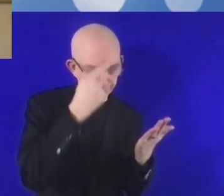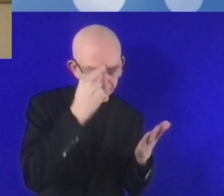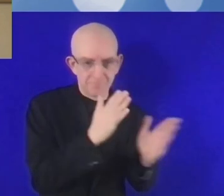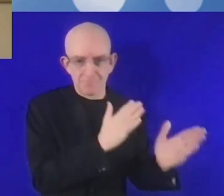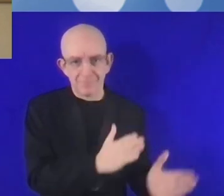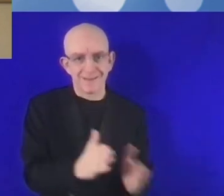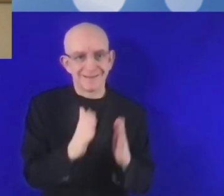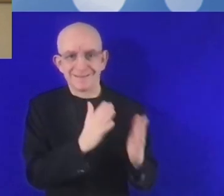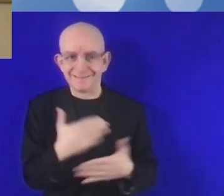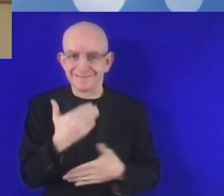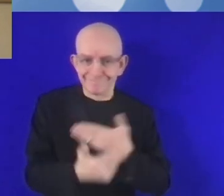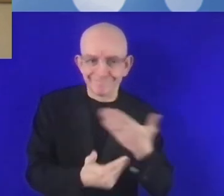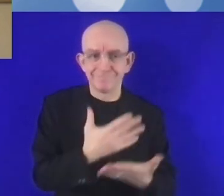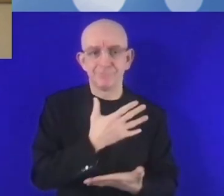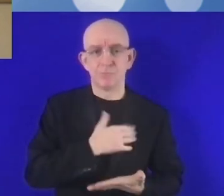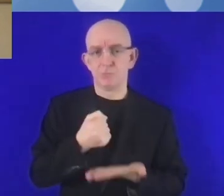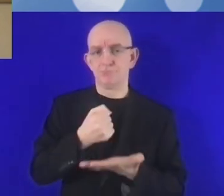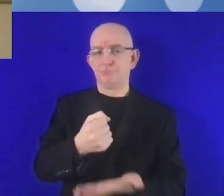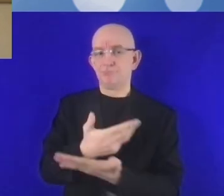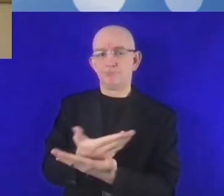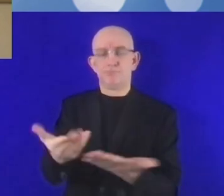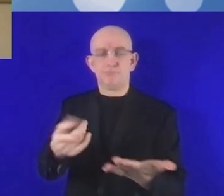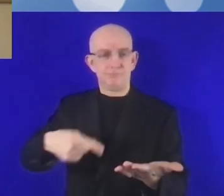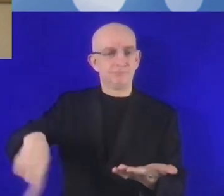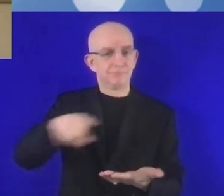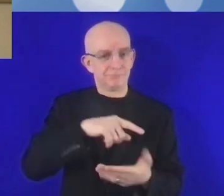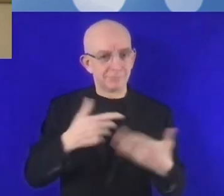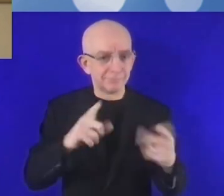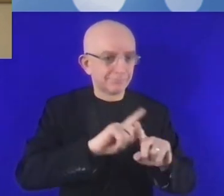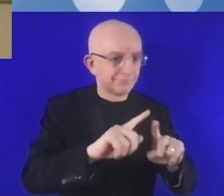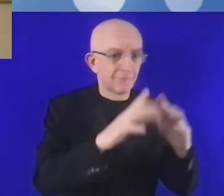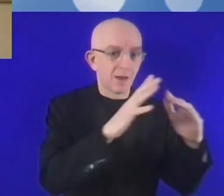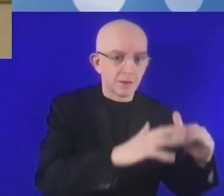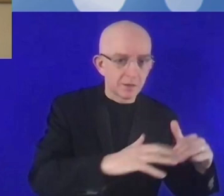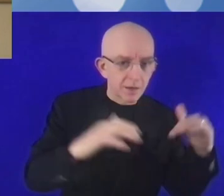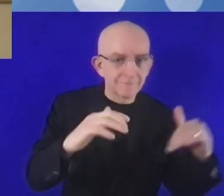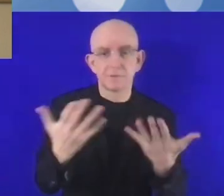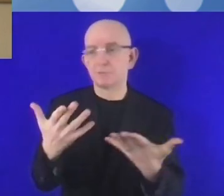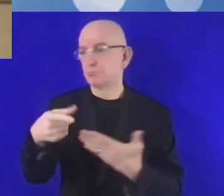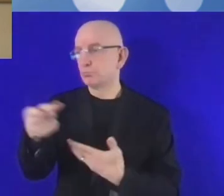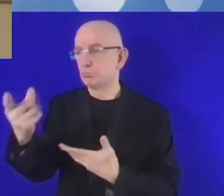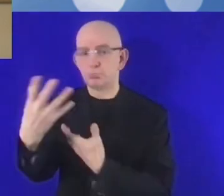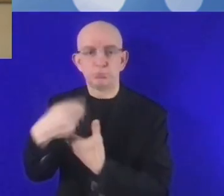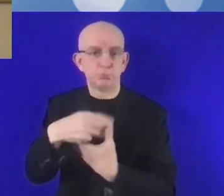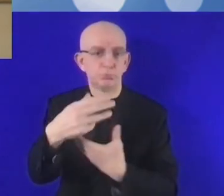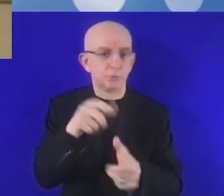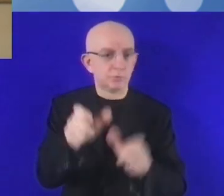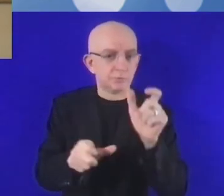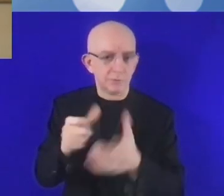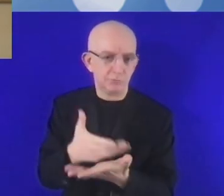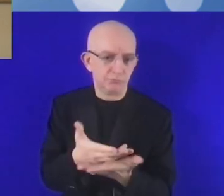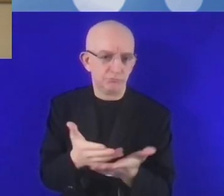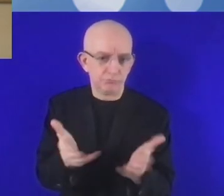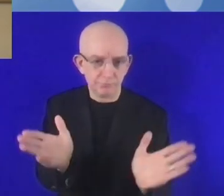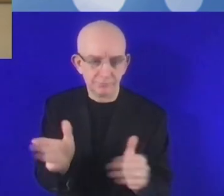and stakeholders more broadly. We fundamentally believe that we need to maintain the internet freedoms. So we do